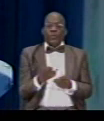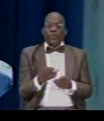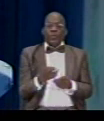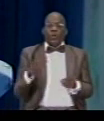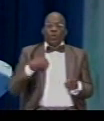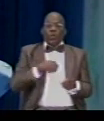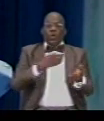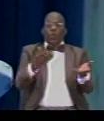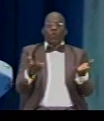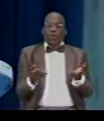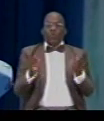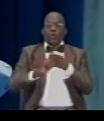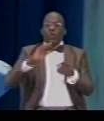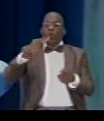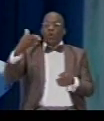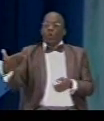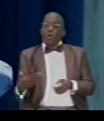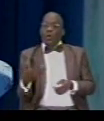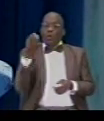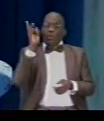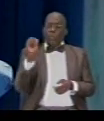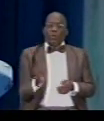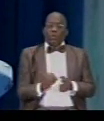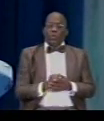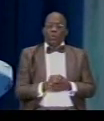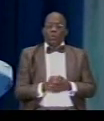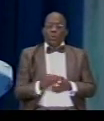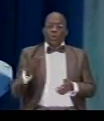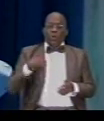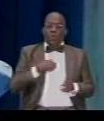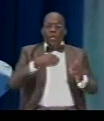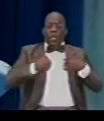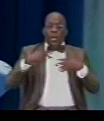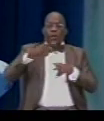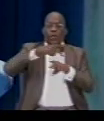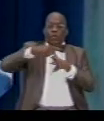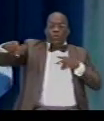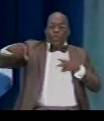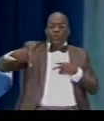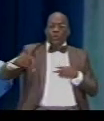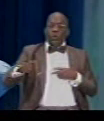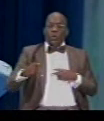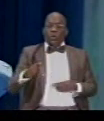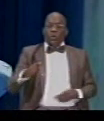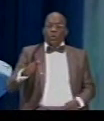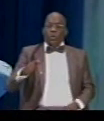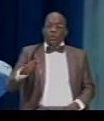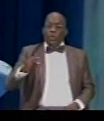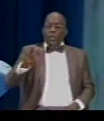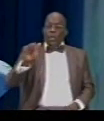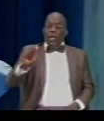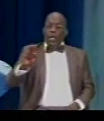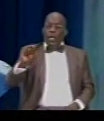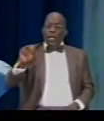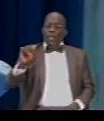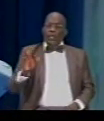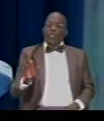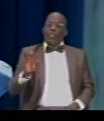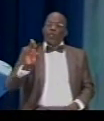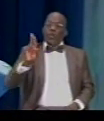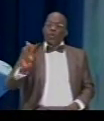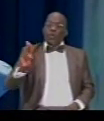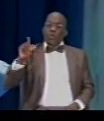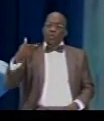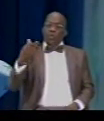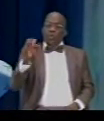briefly. We have Professor Andy Ugoshuku, the Vice Chancellor of Delta State University,